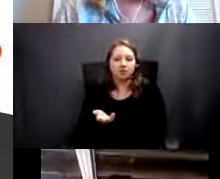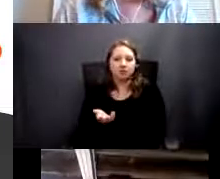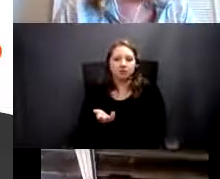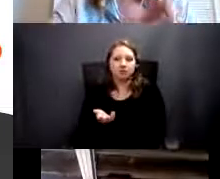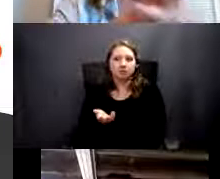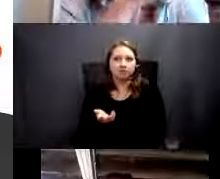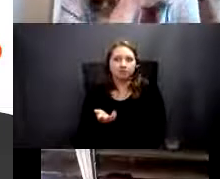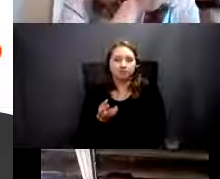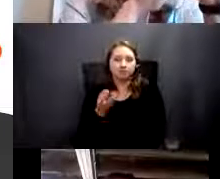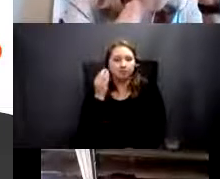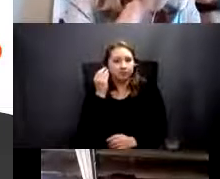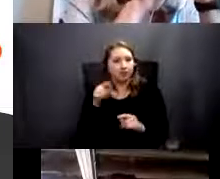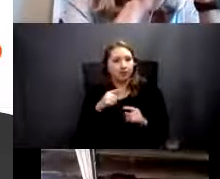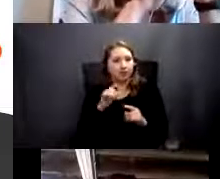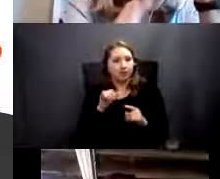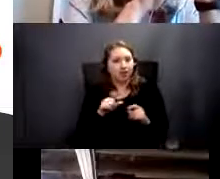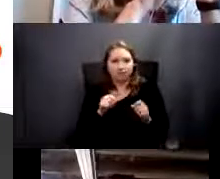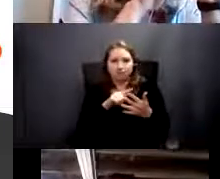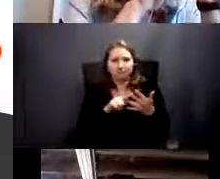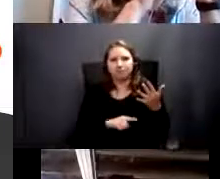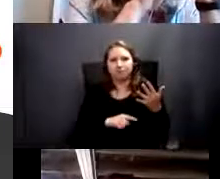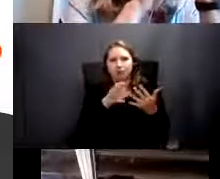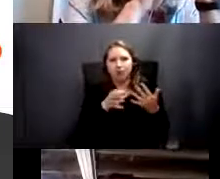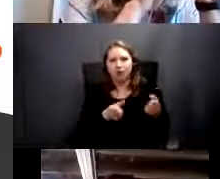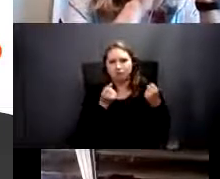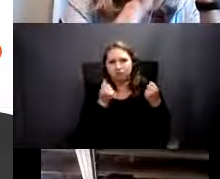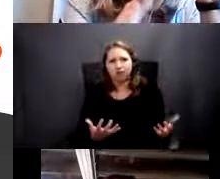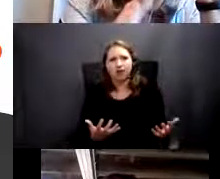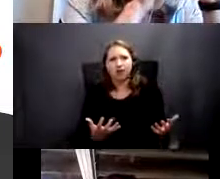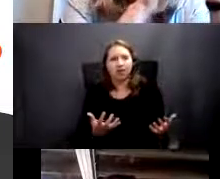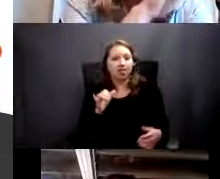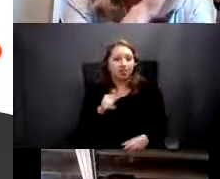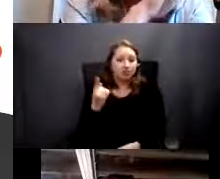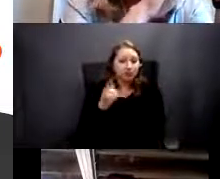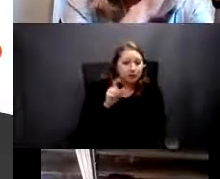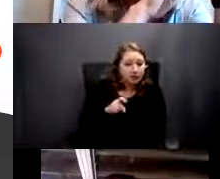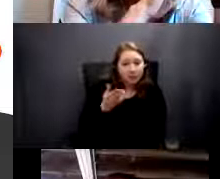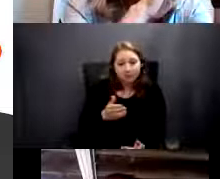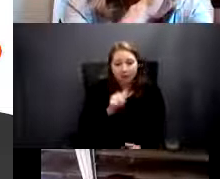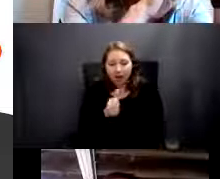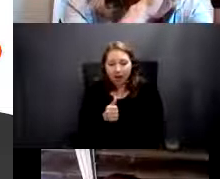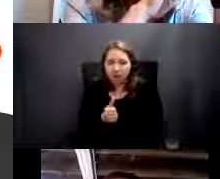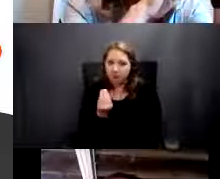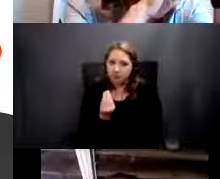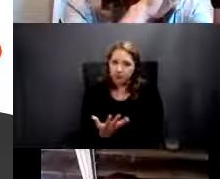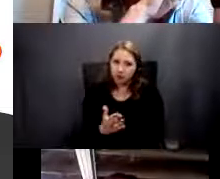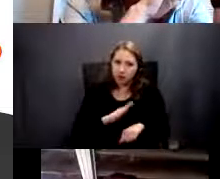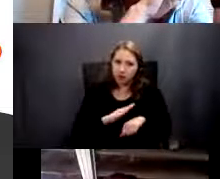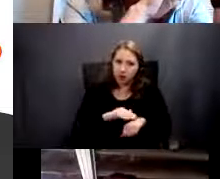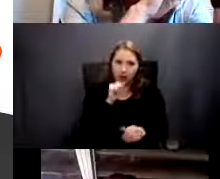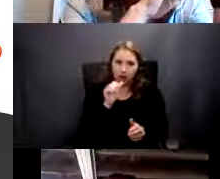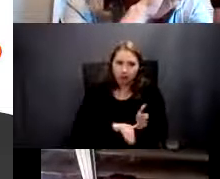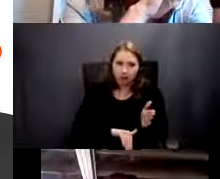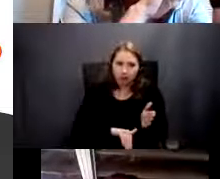looking at that, there are many different options. And is that something that you need or not? It's not cheap. Having family